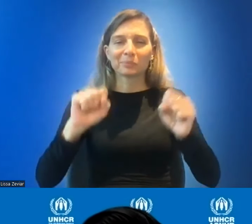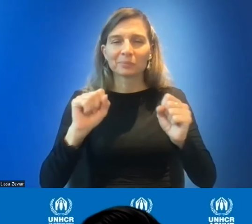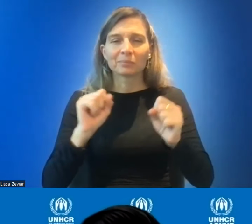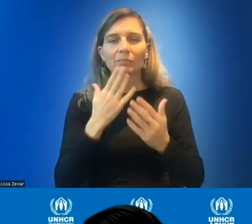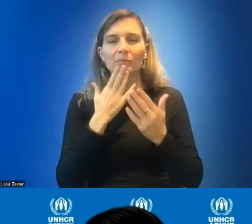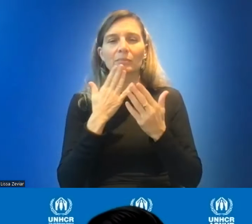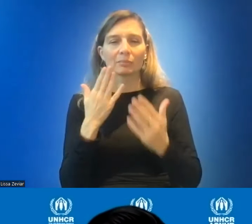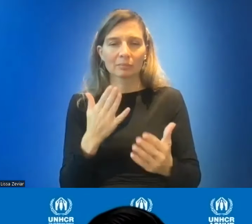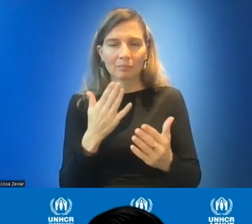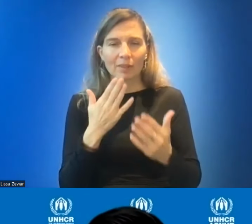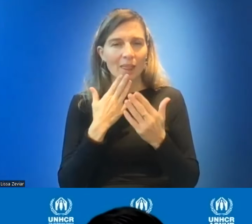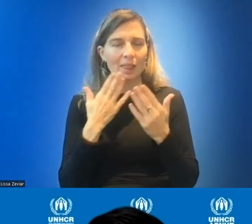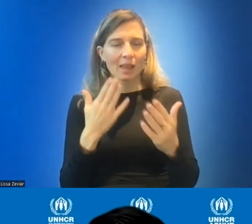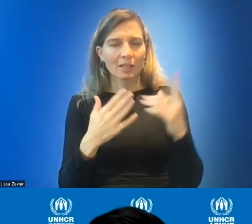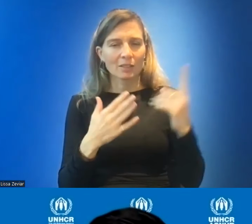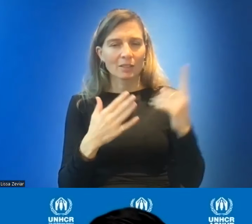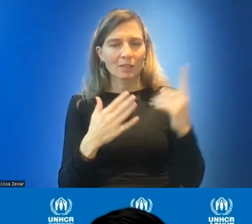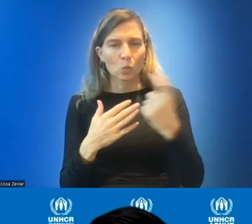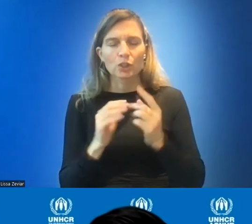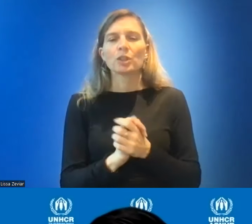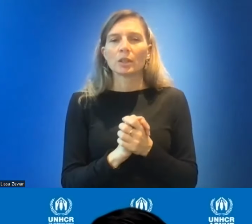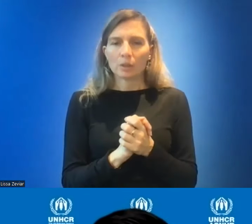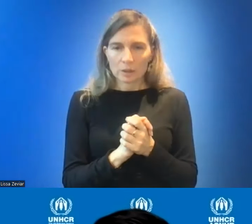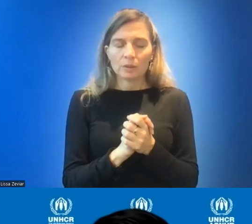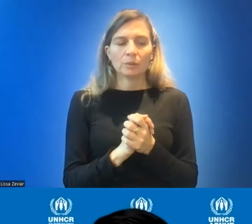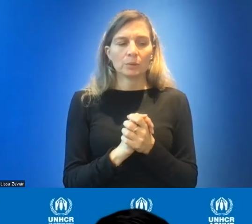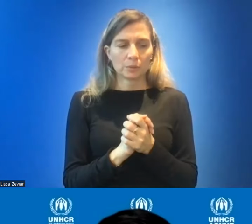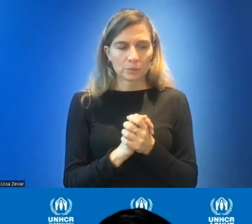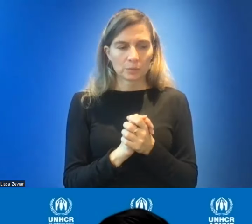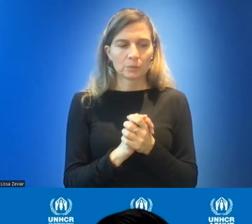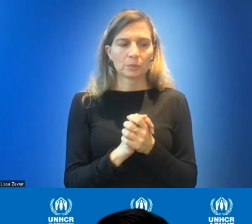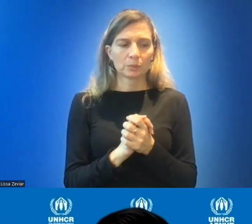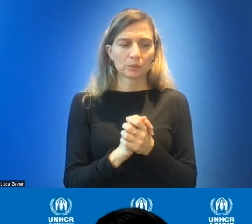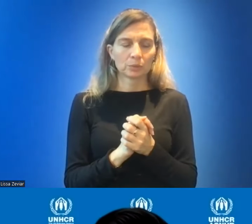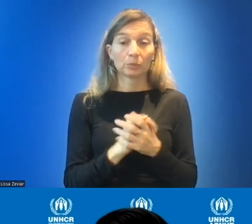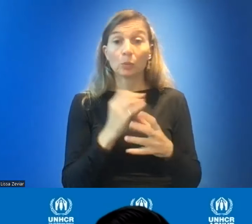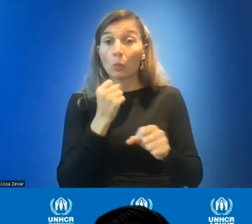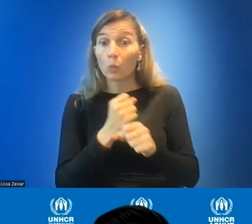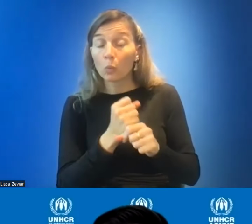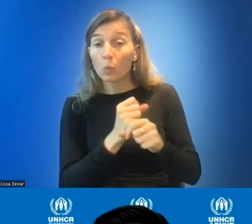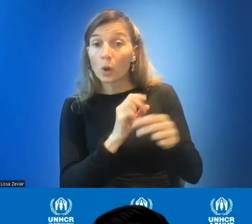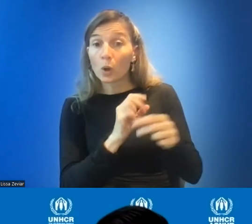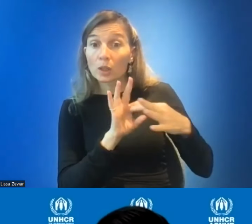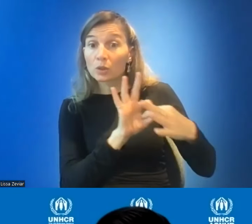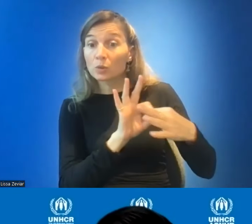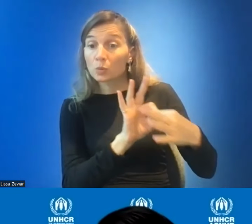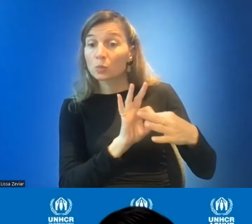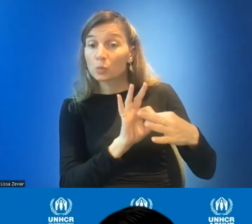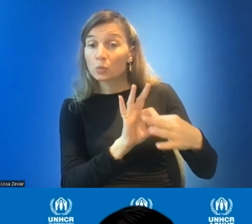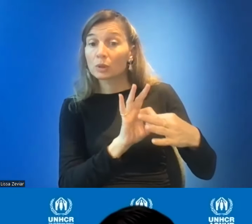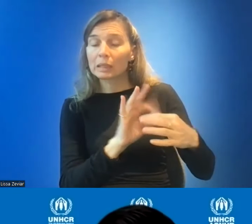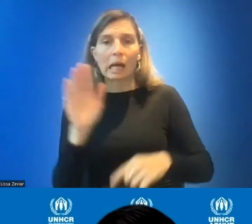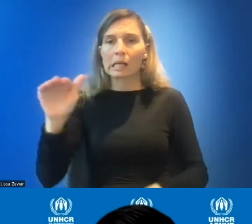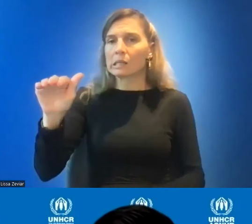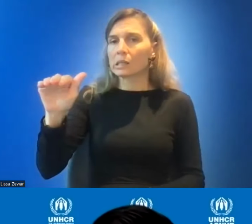question. Yes, in terms of the practicalities of working together with UNHCR in the field, I mean, I can't speak to Zambia because I